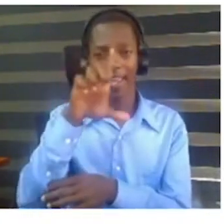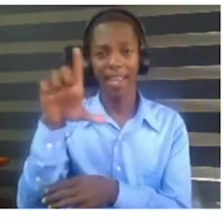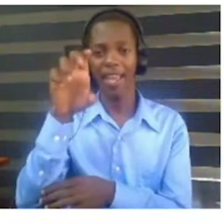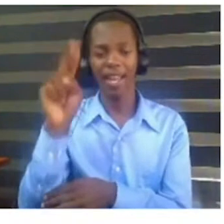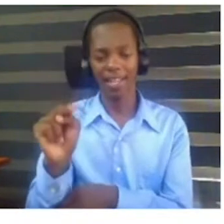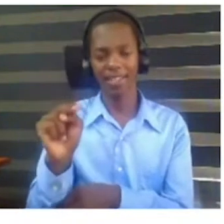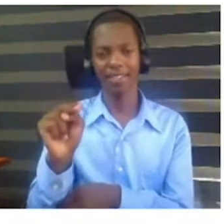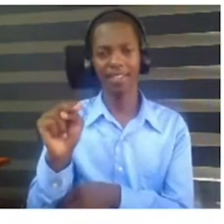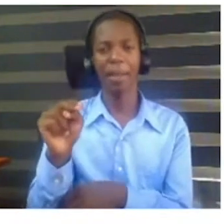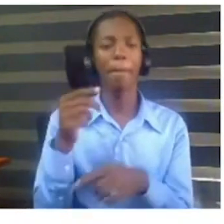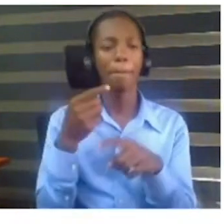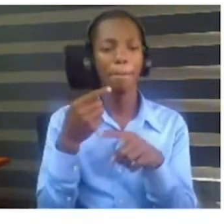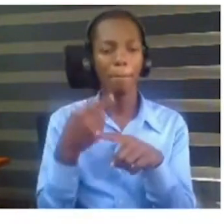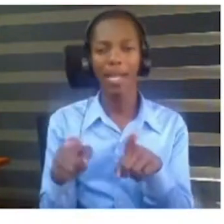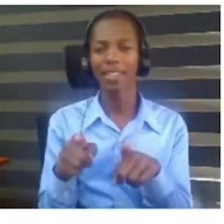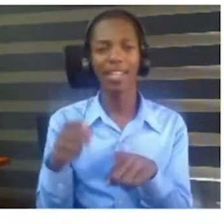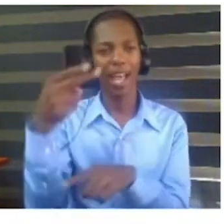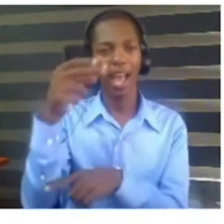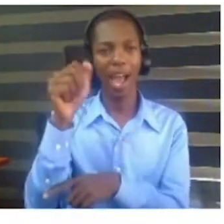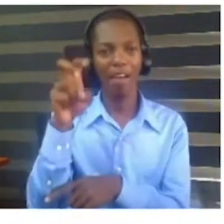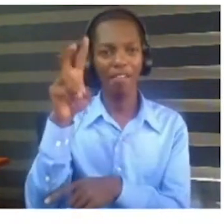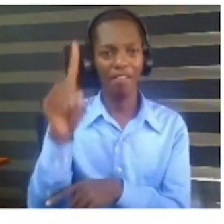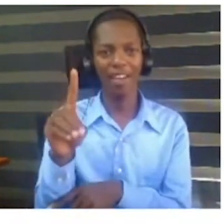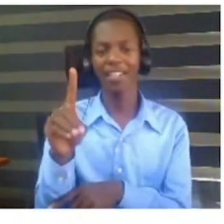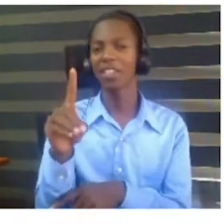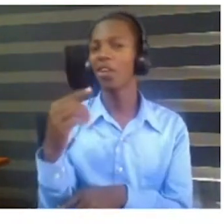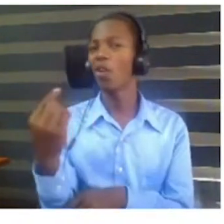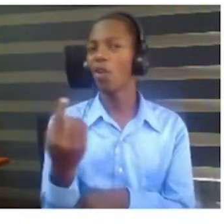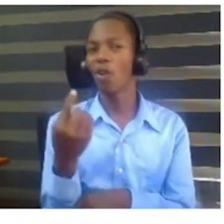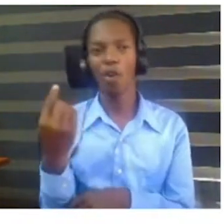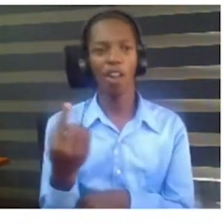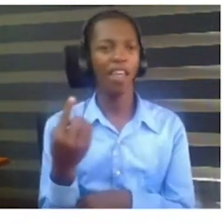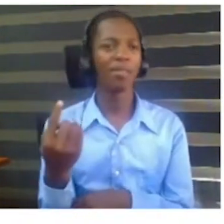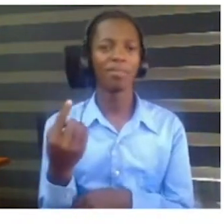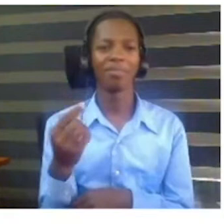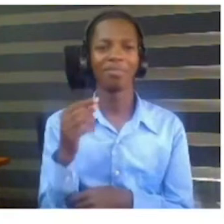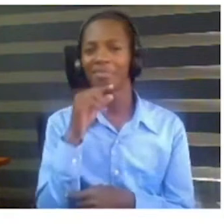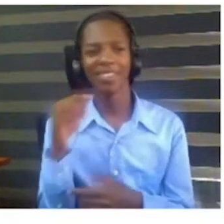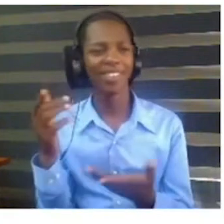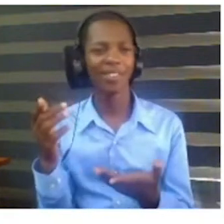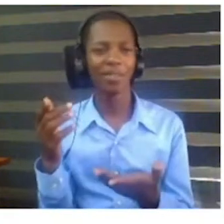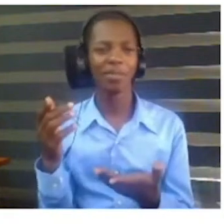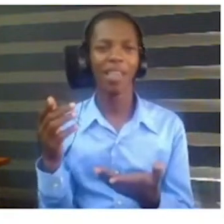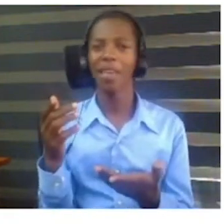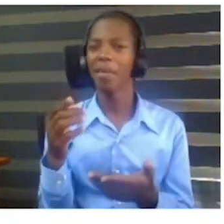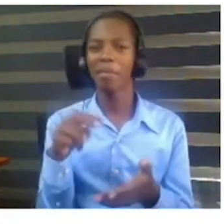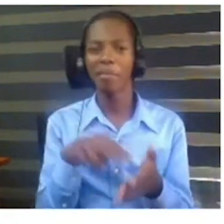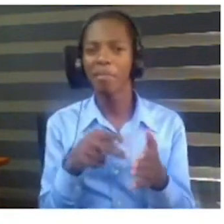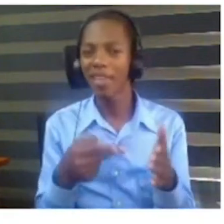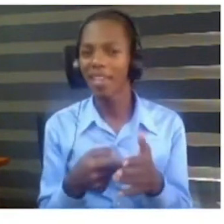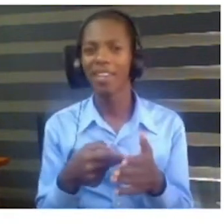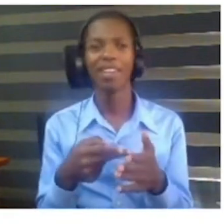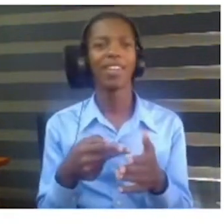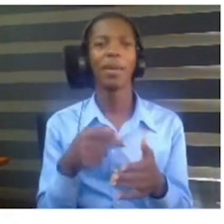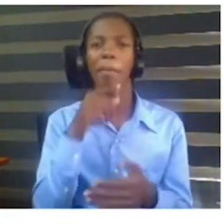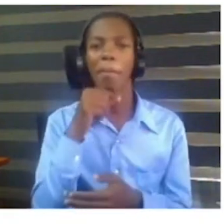Harvard only admitted men. So it wasn't Helen's disability that kept her from going to